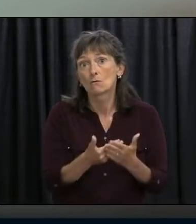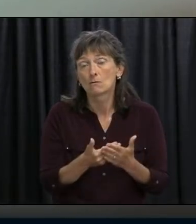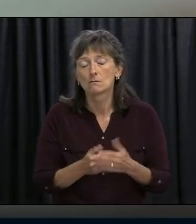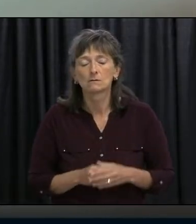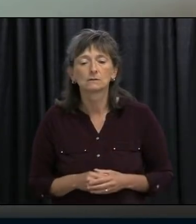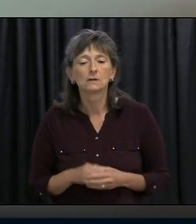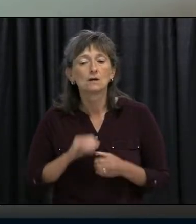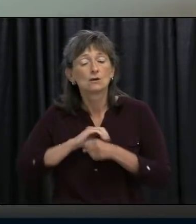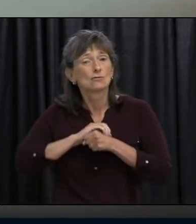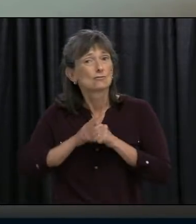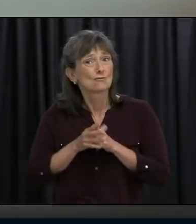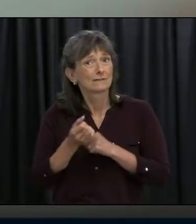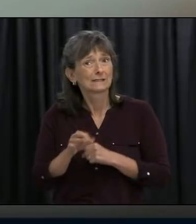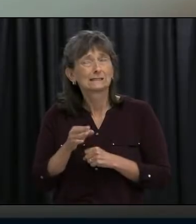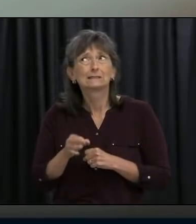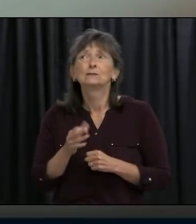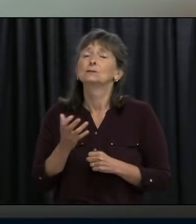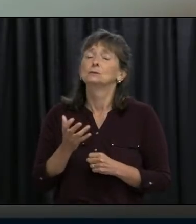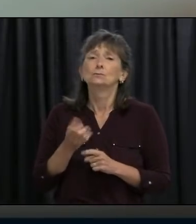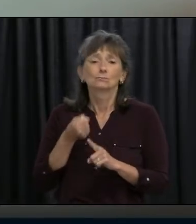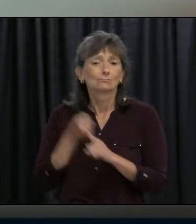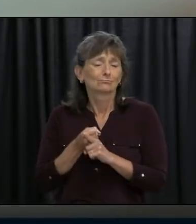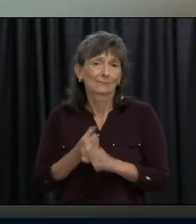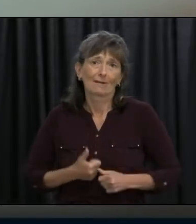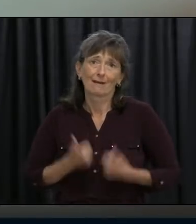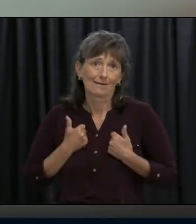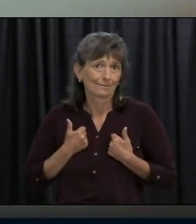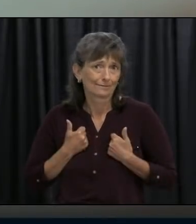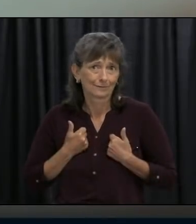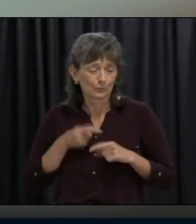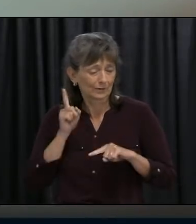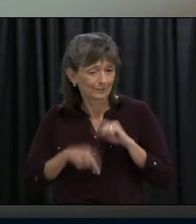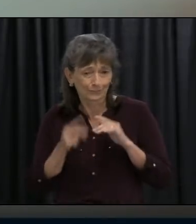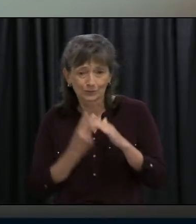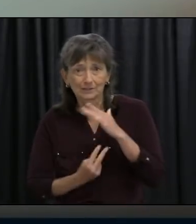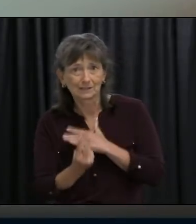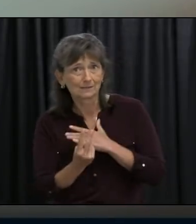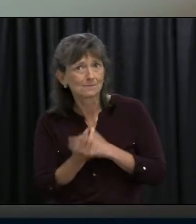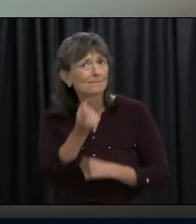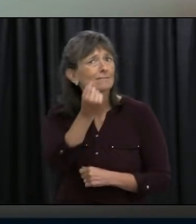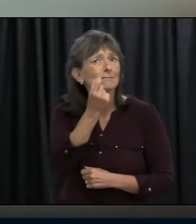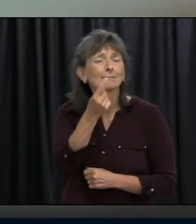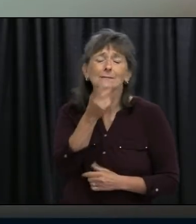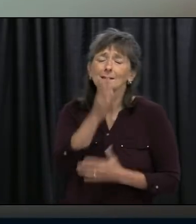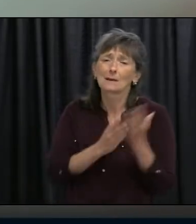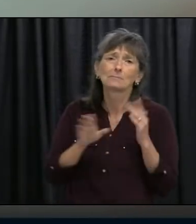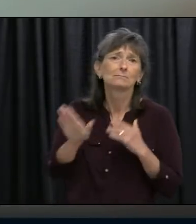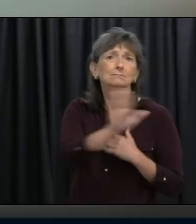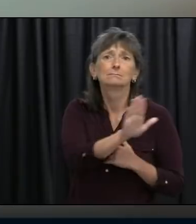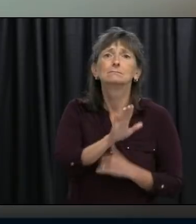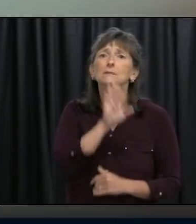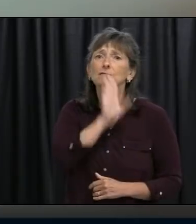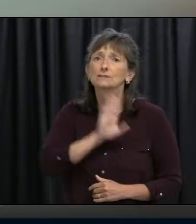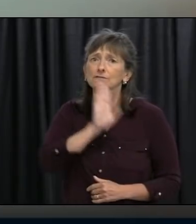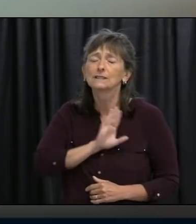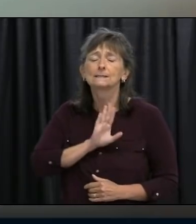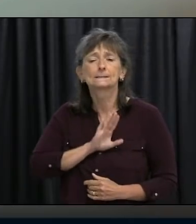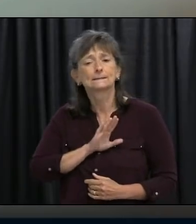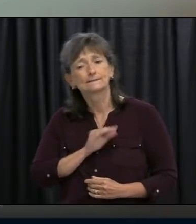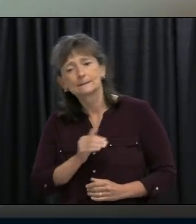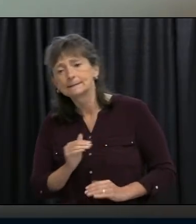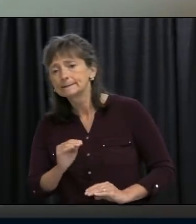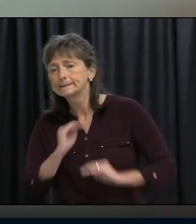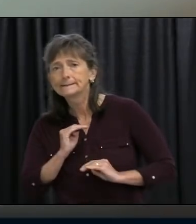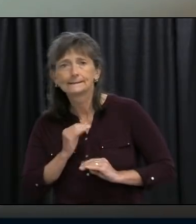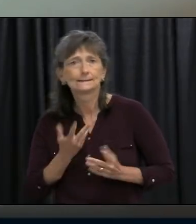COVID-19 has affected our lives in immeasurable ways, and I certainly understand and appreciate frustration people are feeling by the limitations in